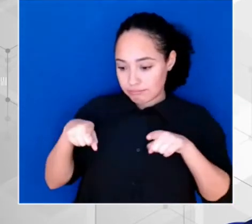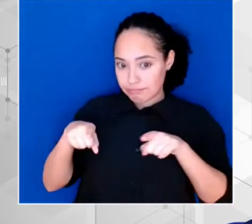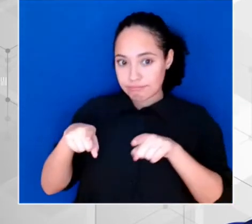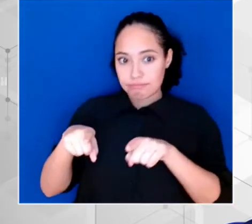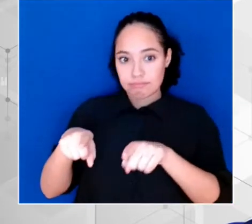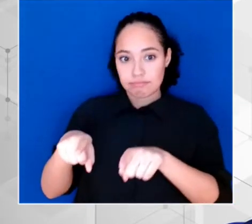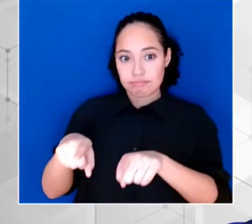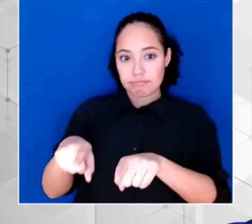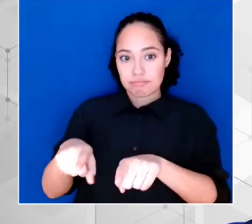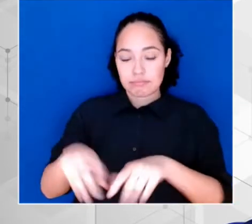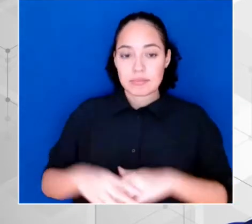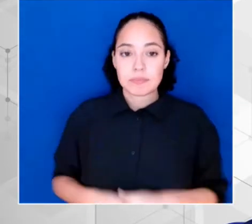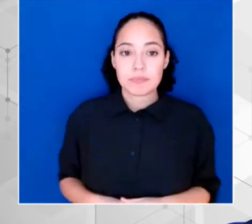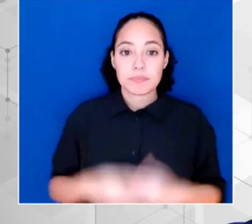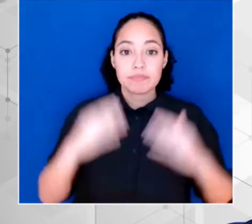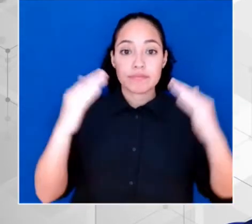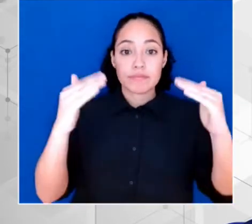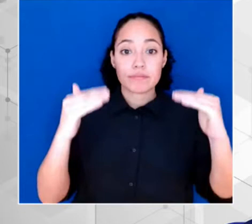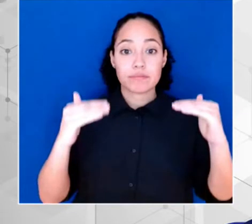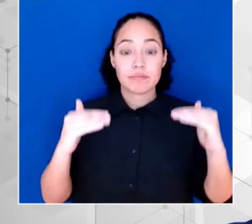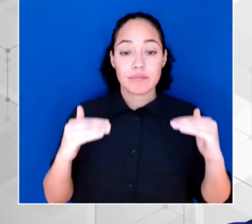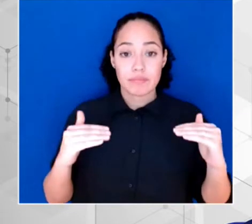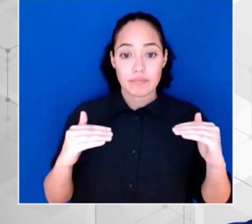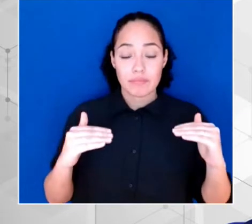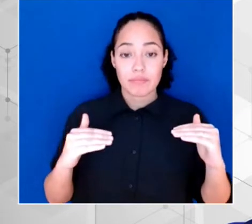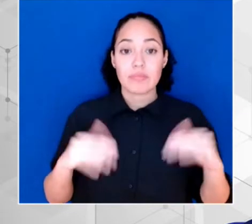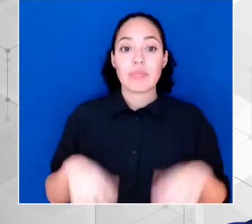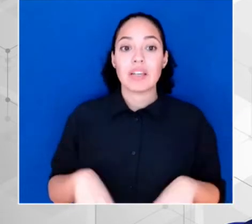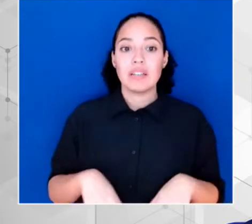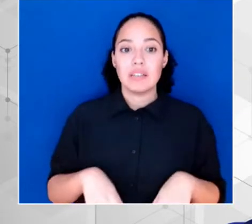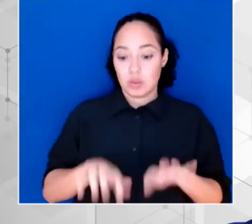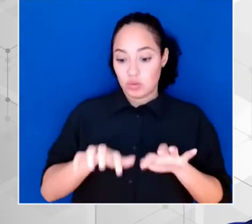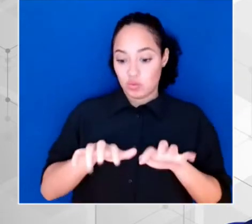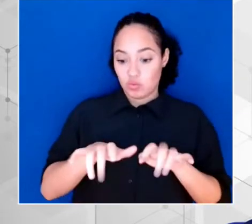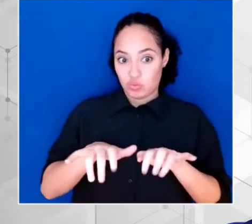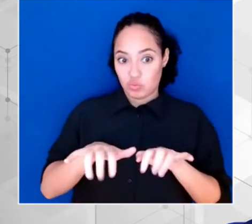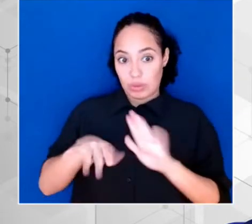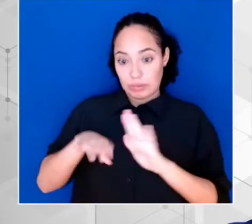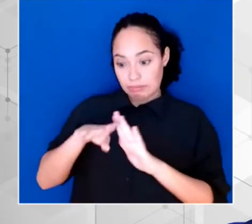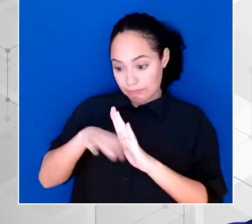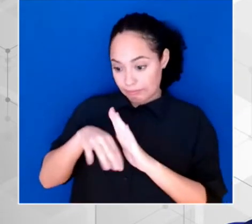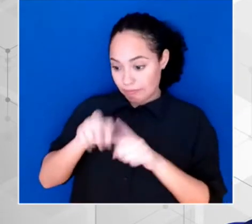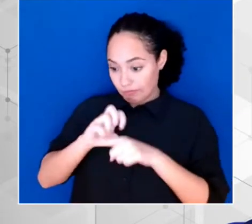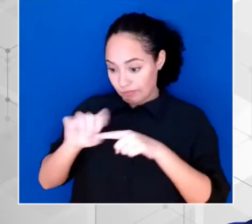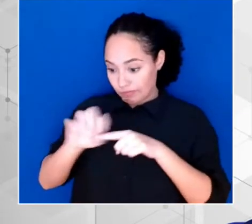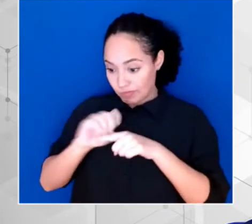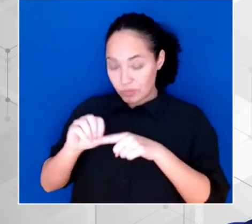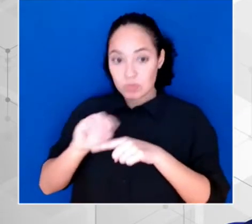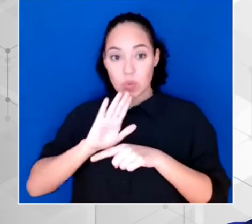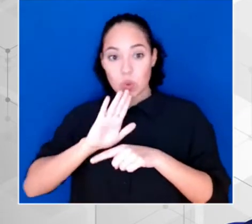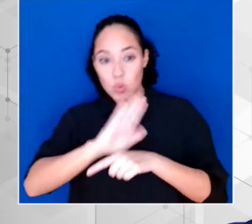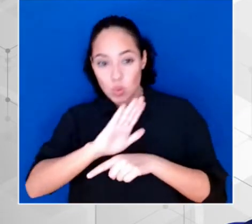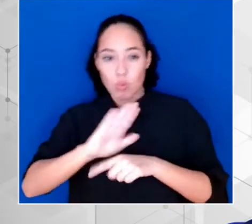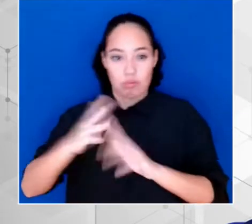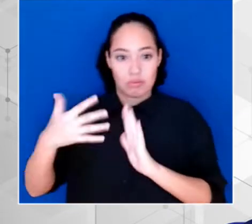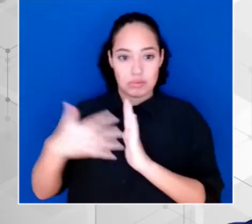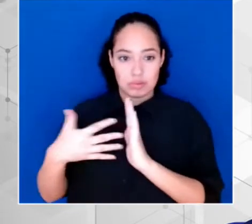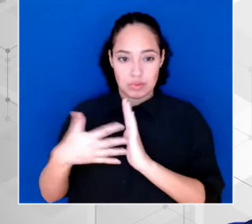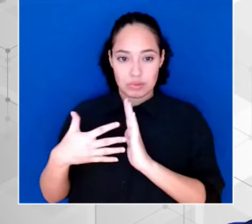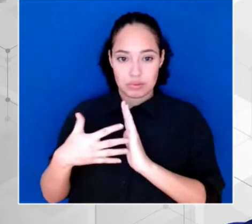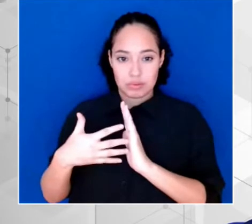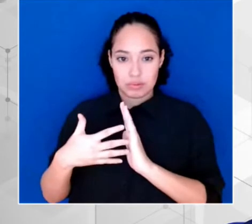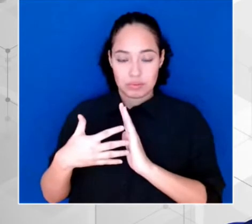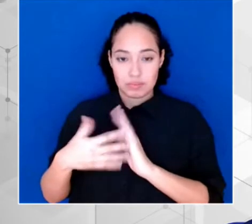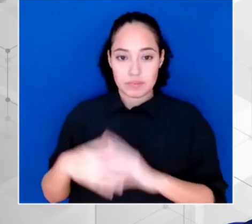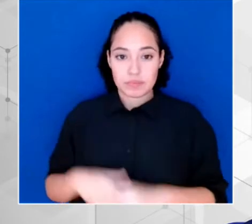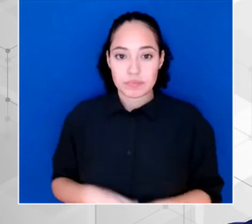it's very important to test your code, and writing your unit test for your atomic components